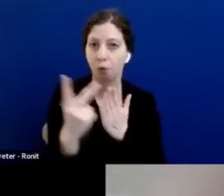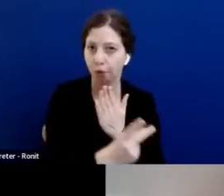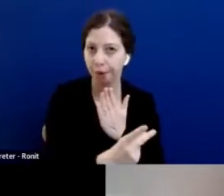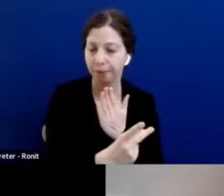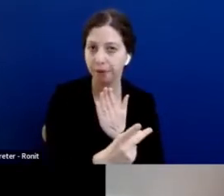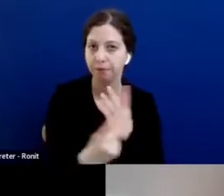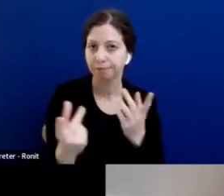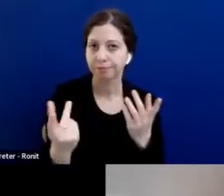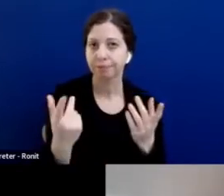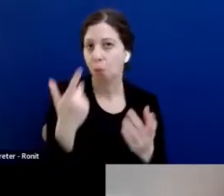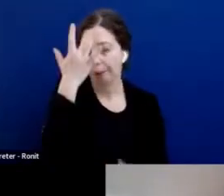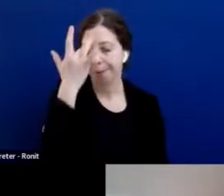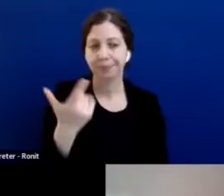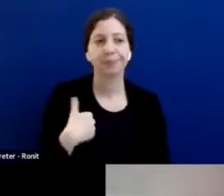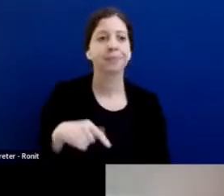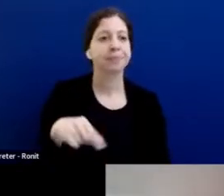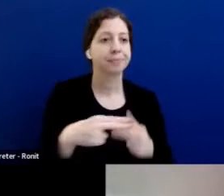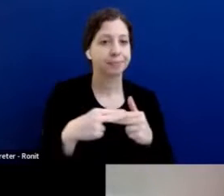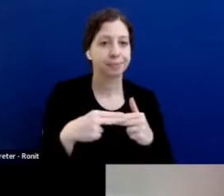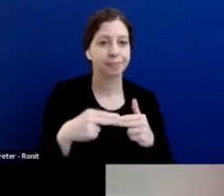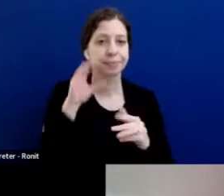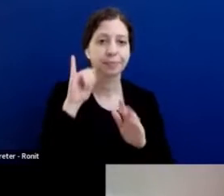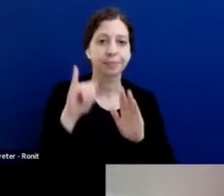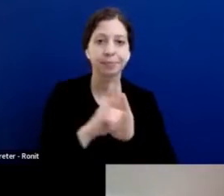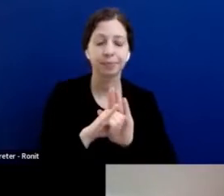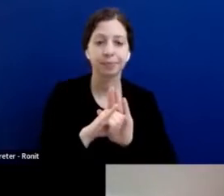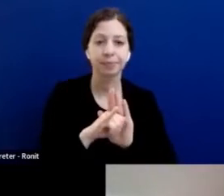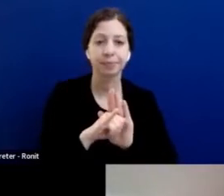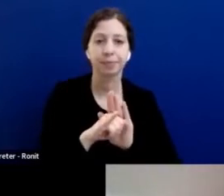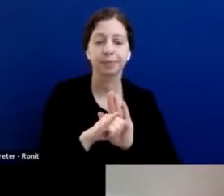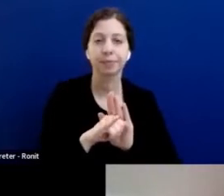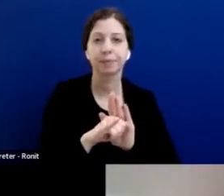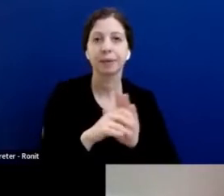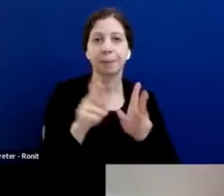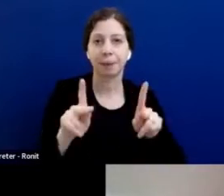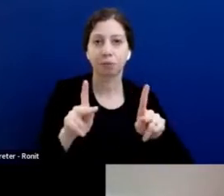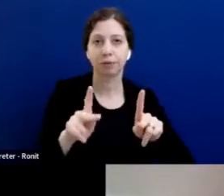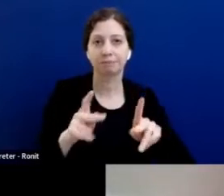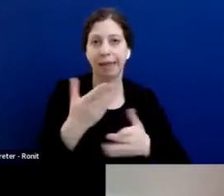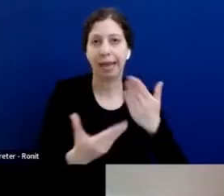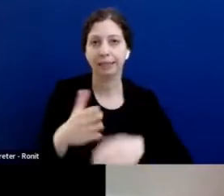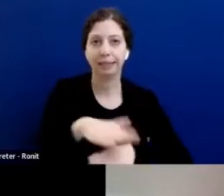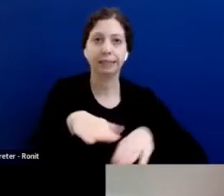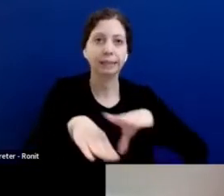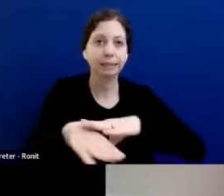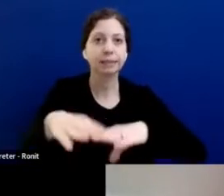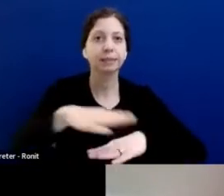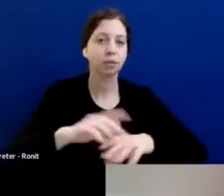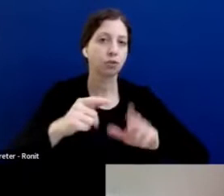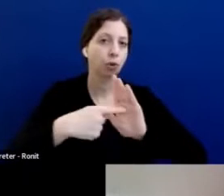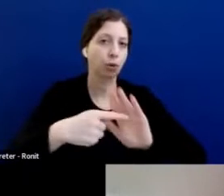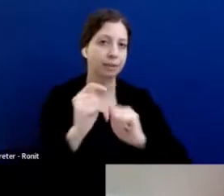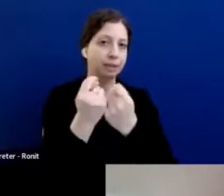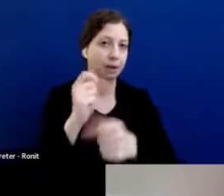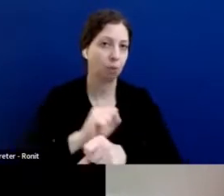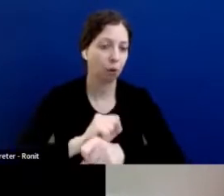It's because of this. On this slide is an image of a series of individuals' hands on top of each other depicting teamwork.